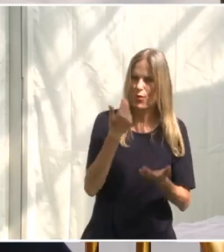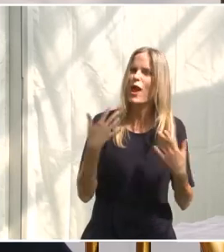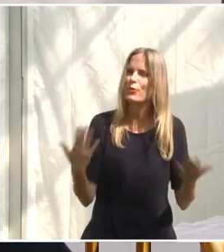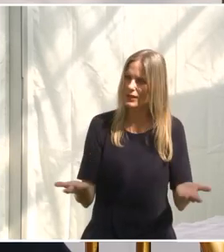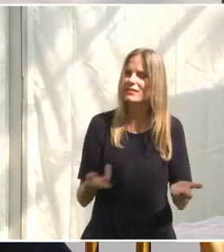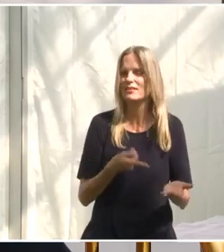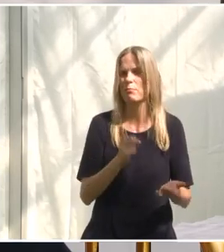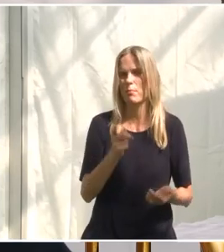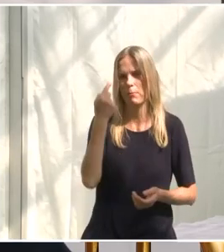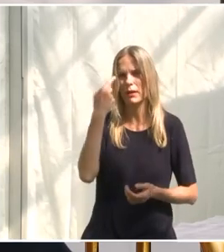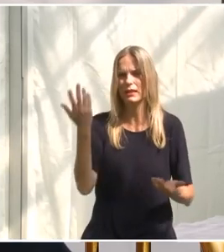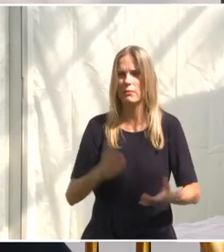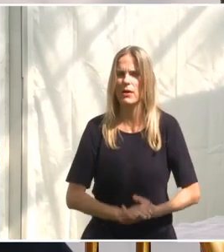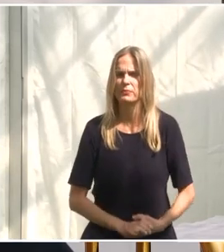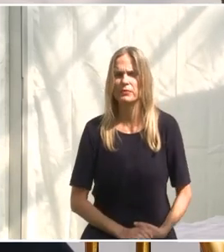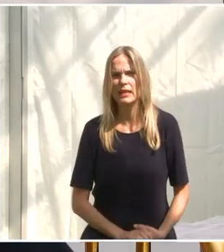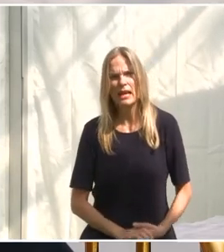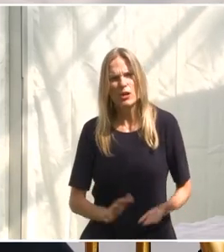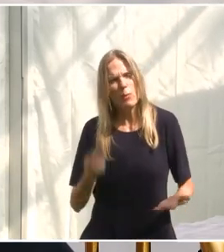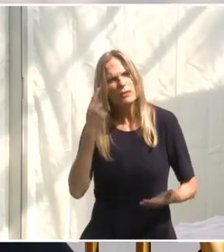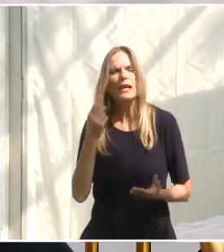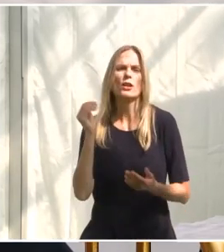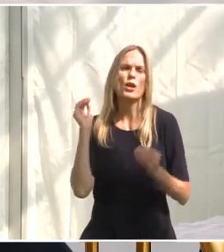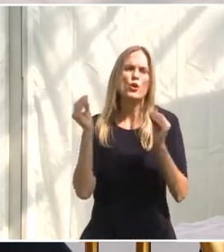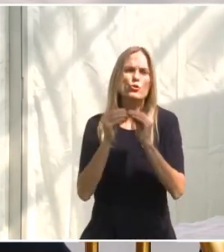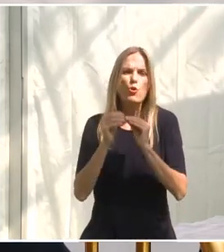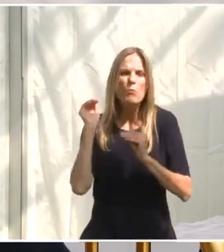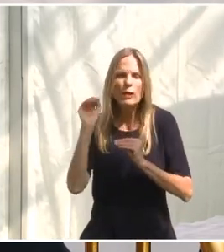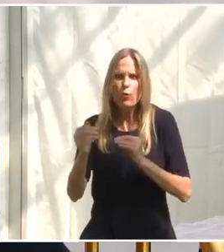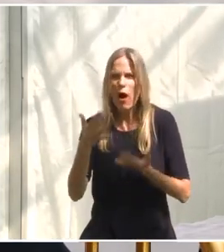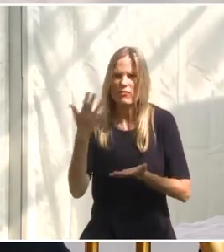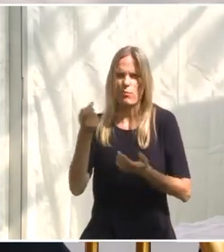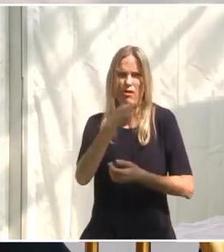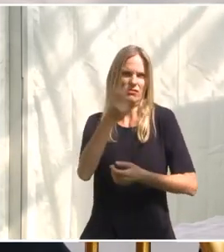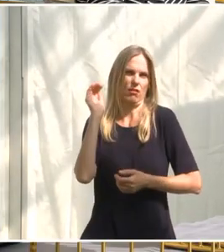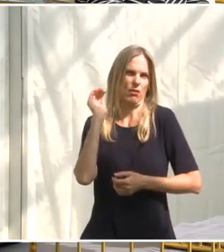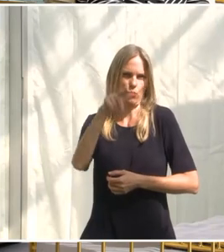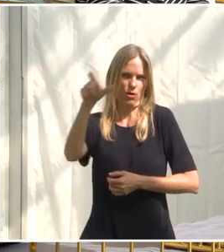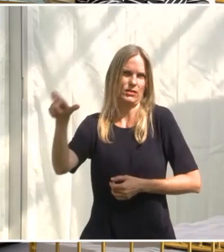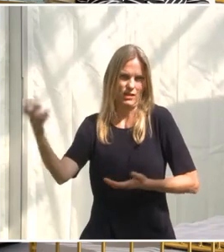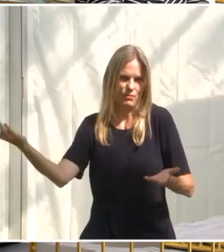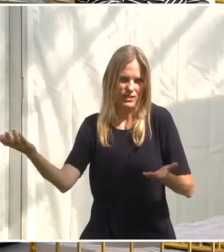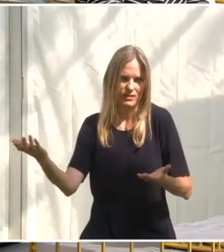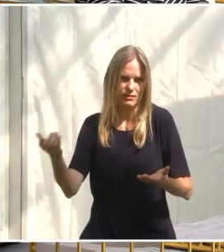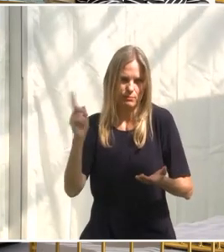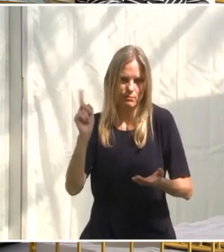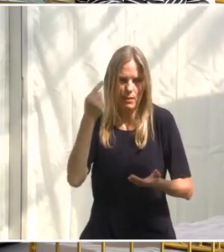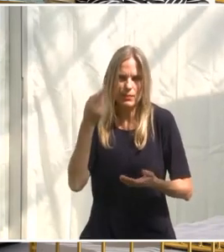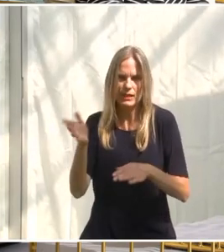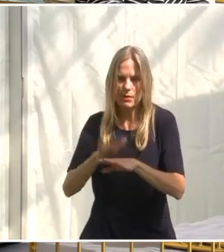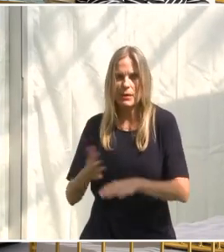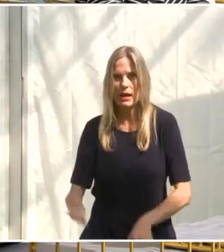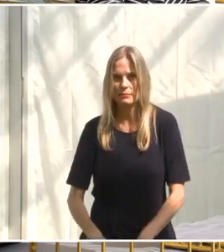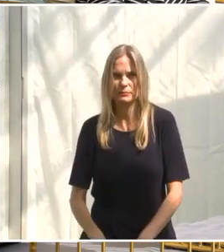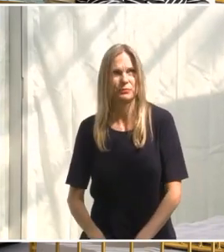that is, I'm not talking about tens of thousands of people, it can be even 100,000 people. Yeah, thank you. And